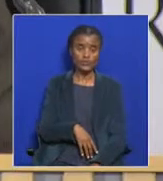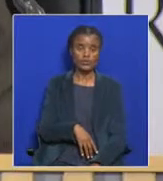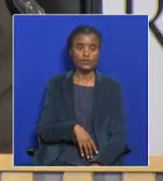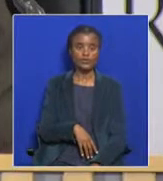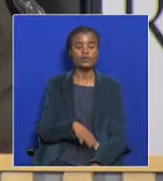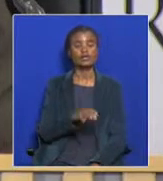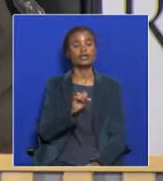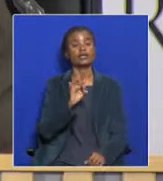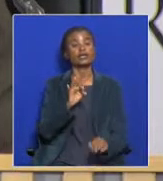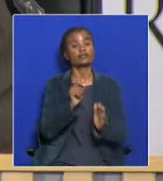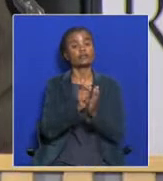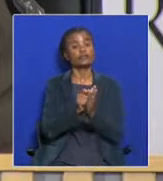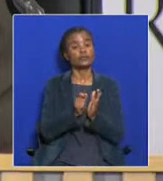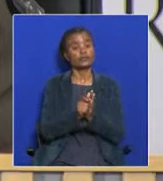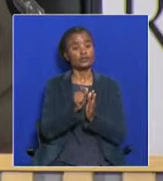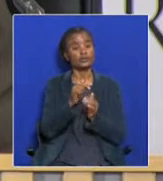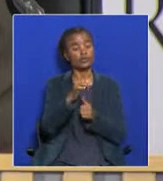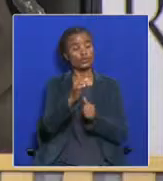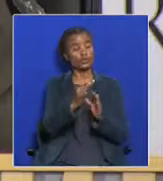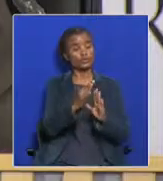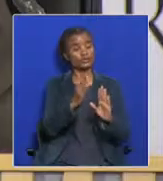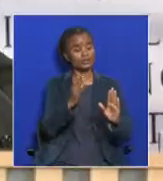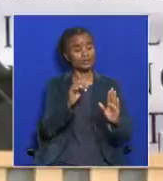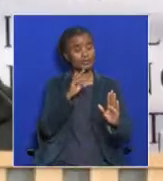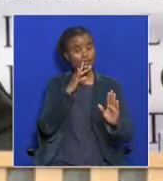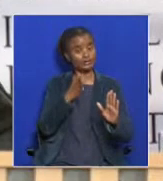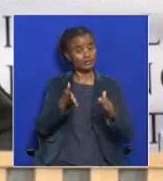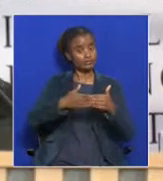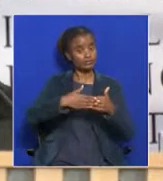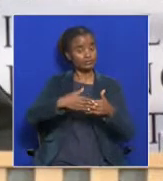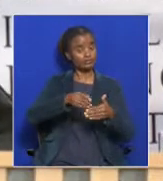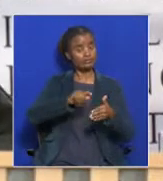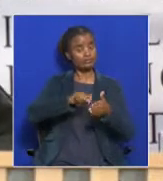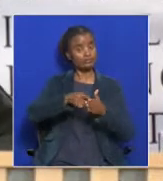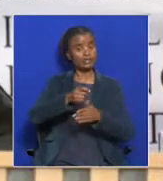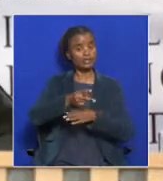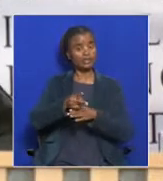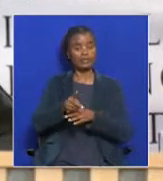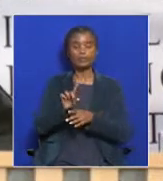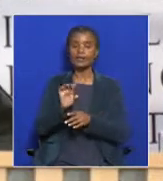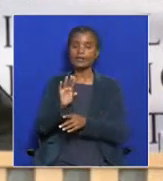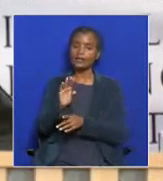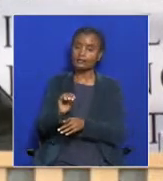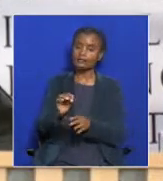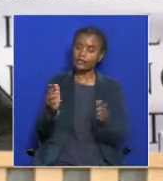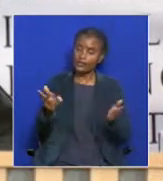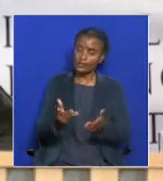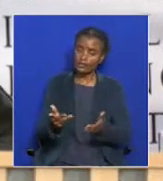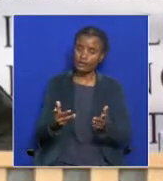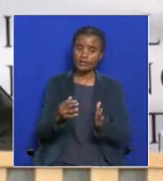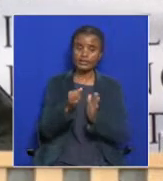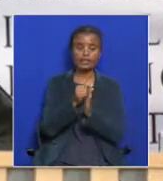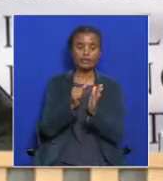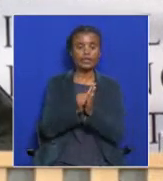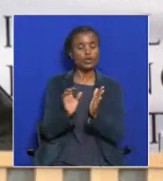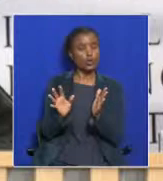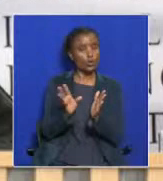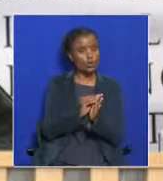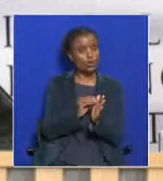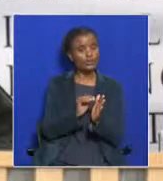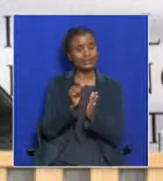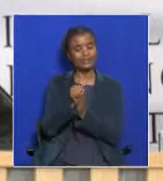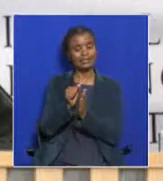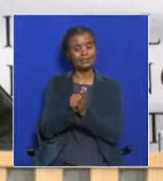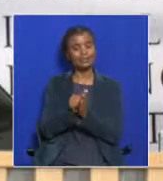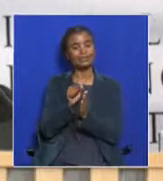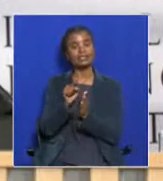wrote the container was resealed, it would have been resealed. I asked where in all your statements and all these statements, even during your inquiry,